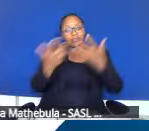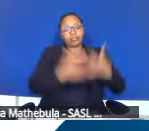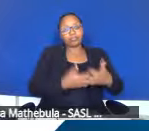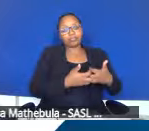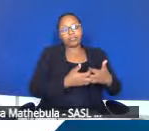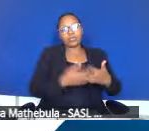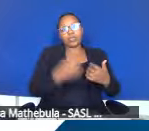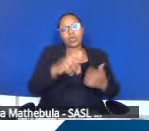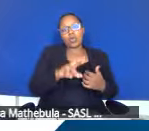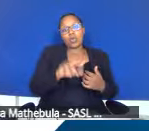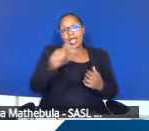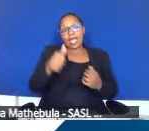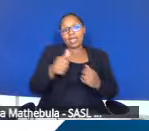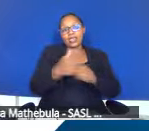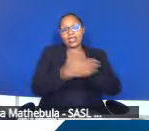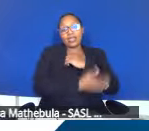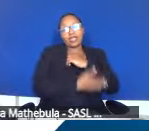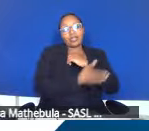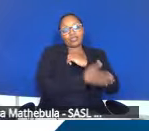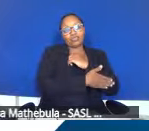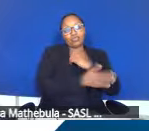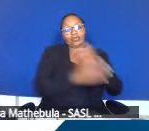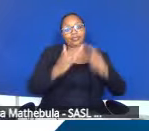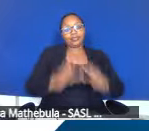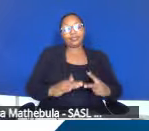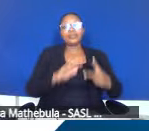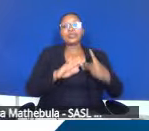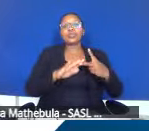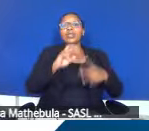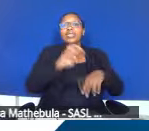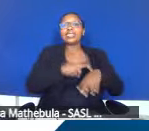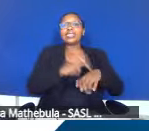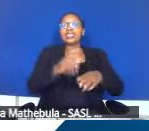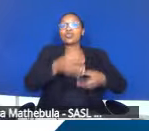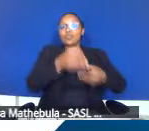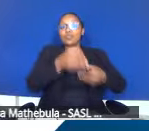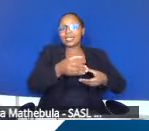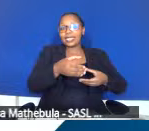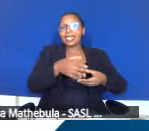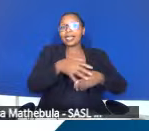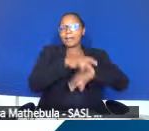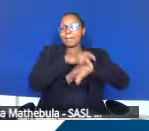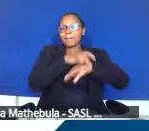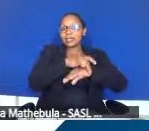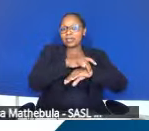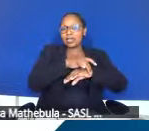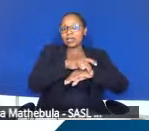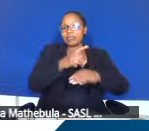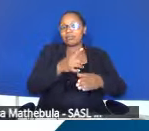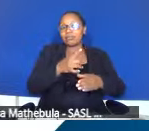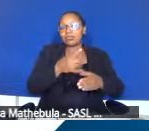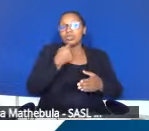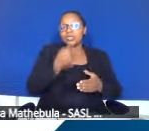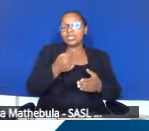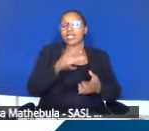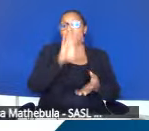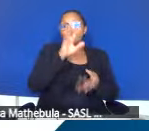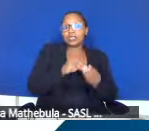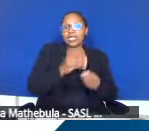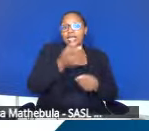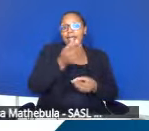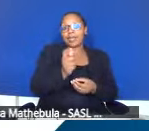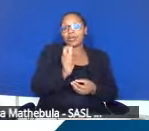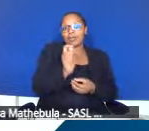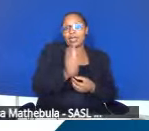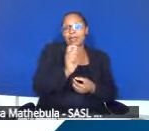Statement from the medical scheme indicating that the total amount of claims submitted to the fund,